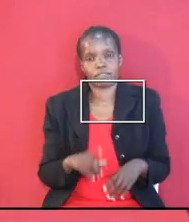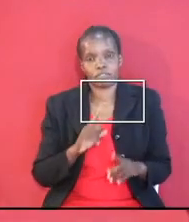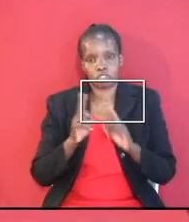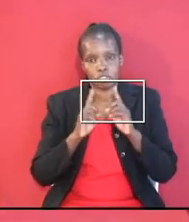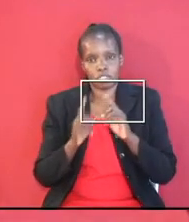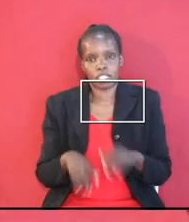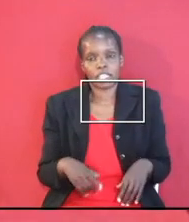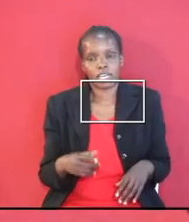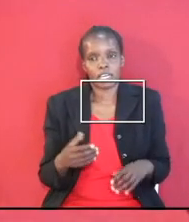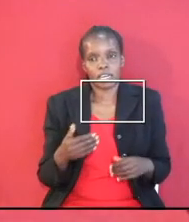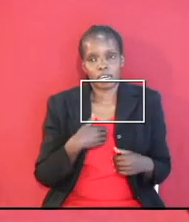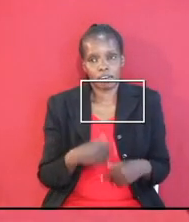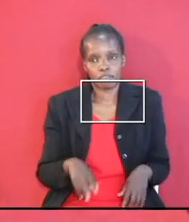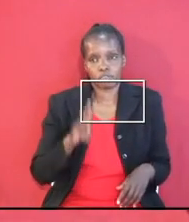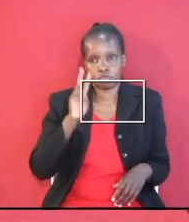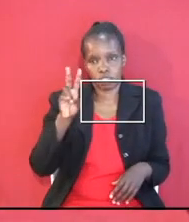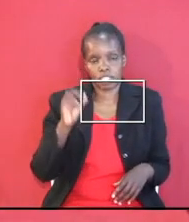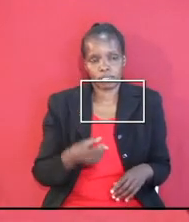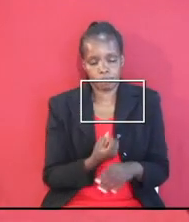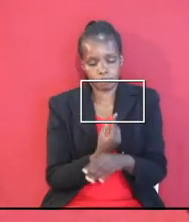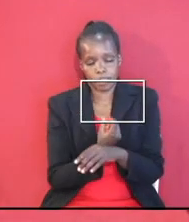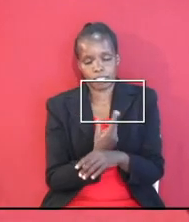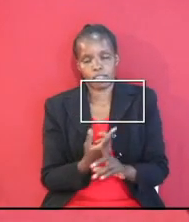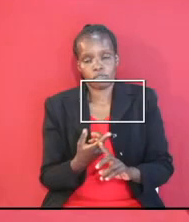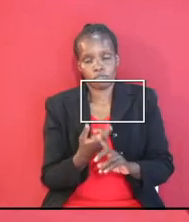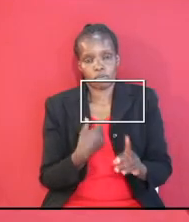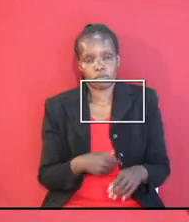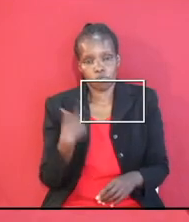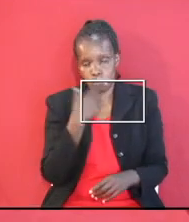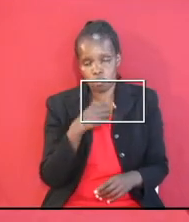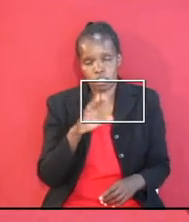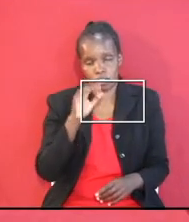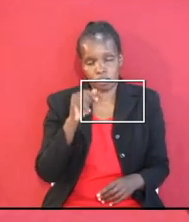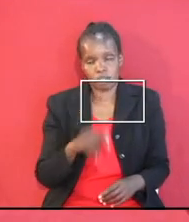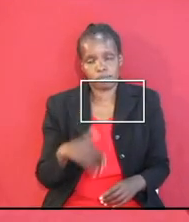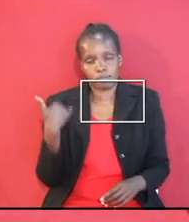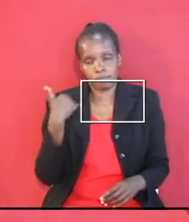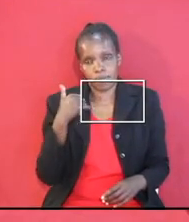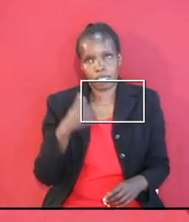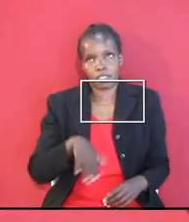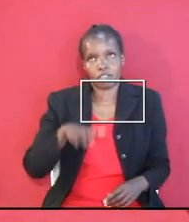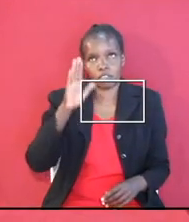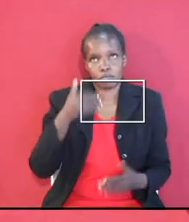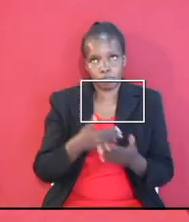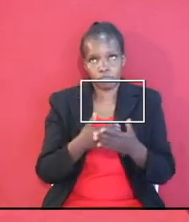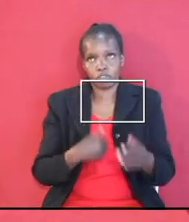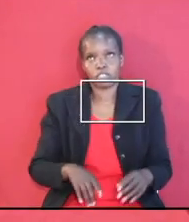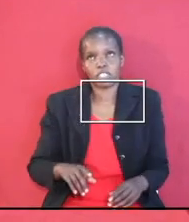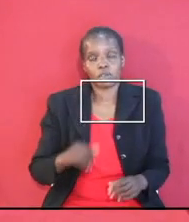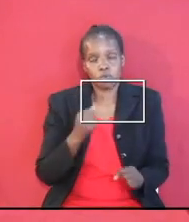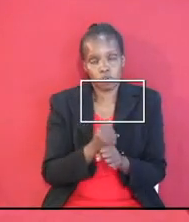have about 20 minutes. Now, from the Bible, who was called by God before the work could